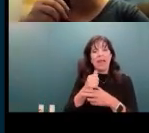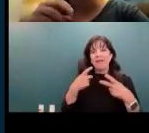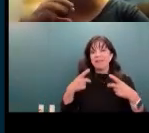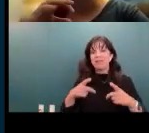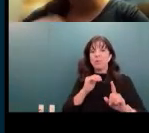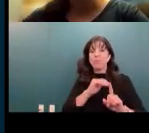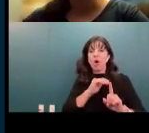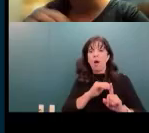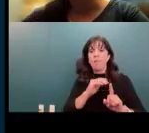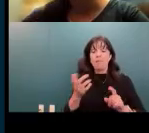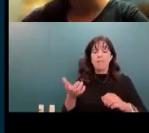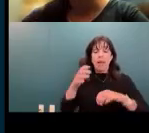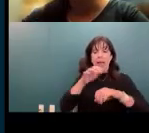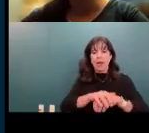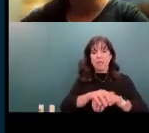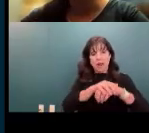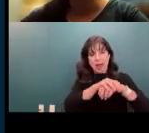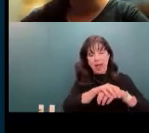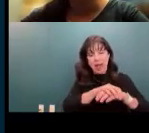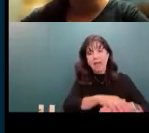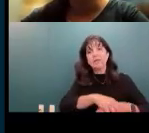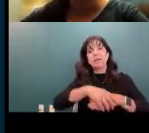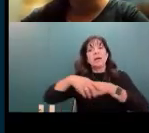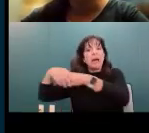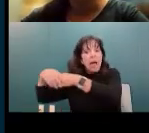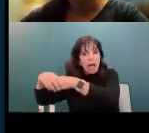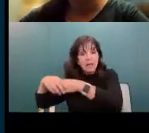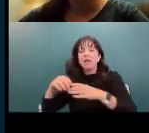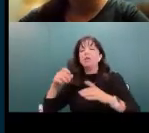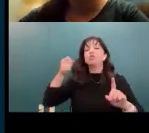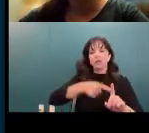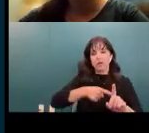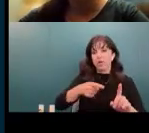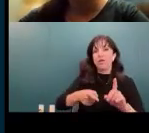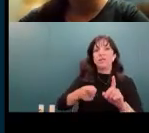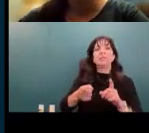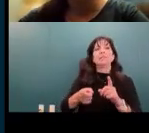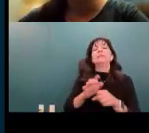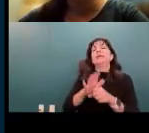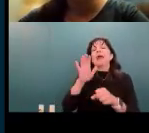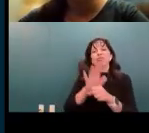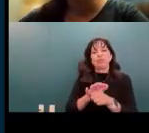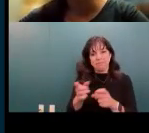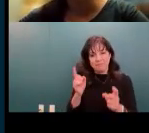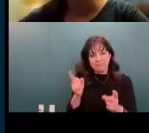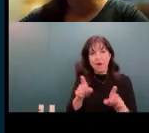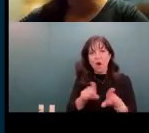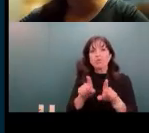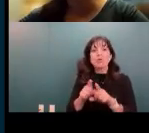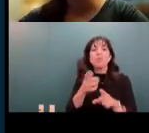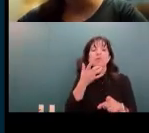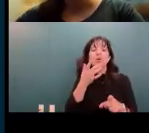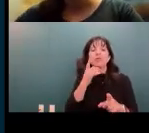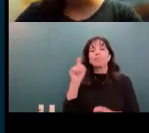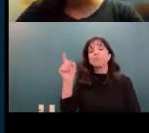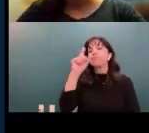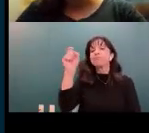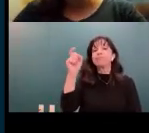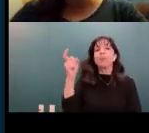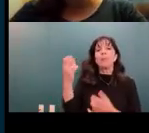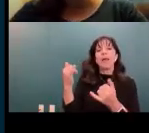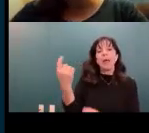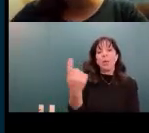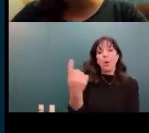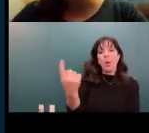like hand over hand, bringing him to things, trigger tantrum. He also prefers to wander around and play by himself. He